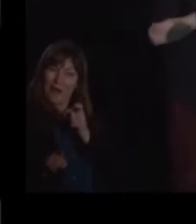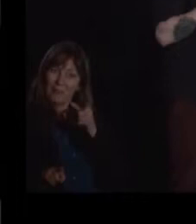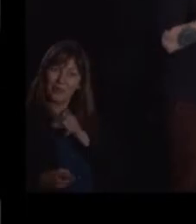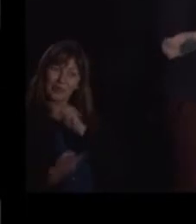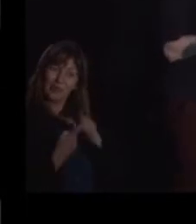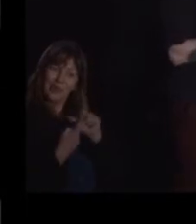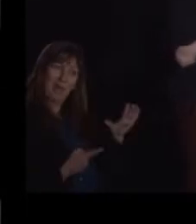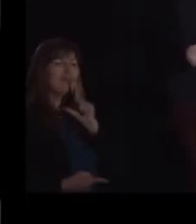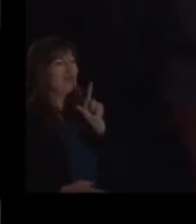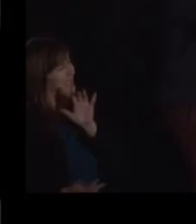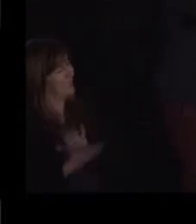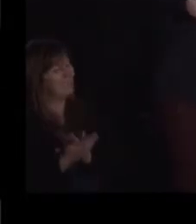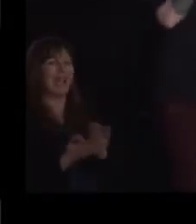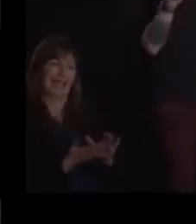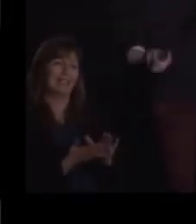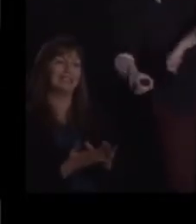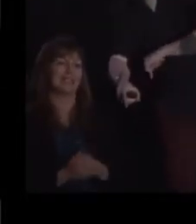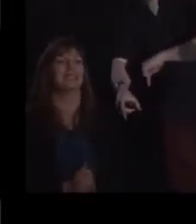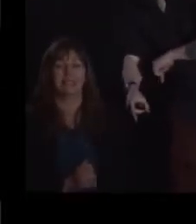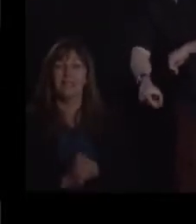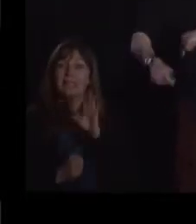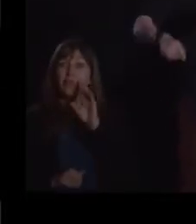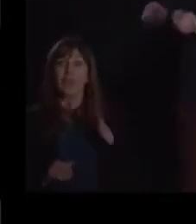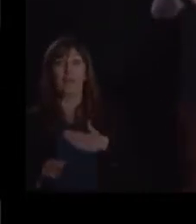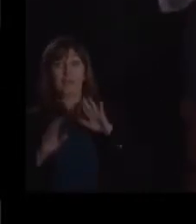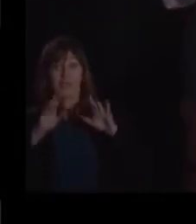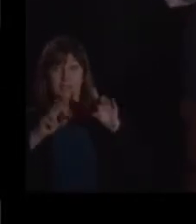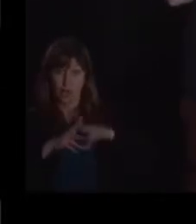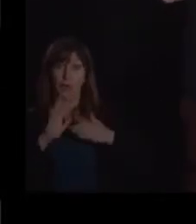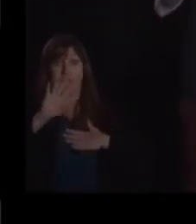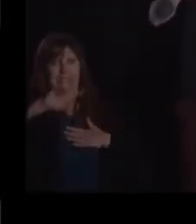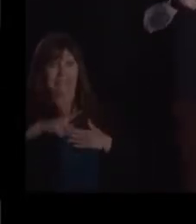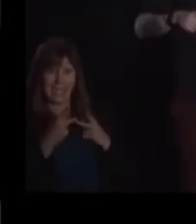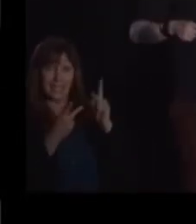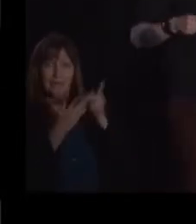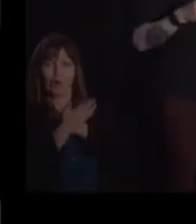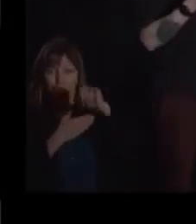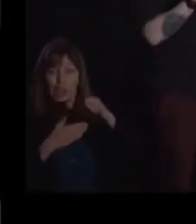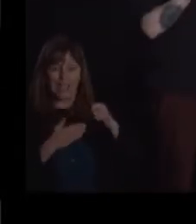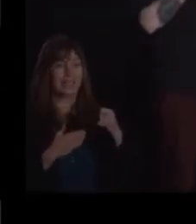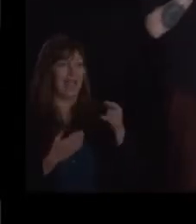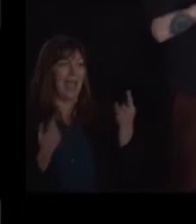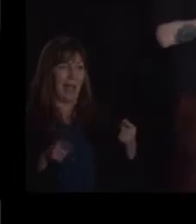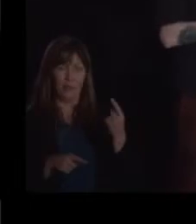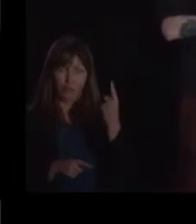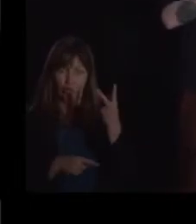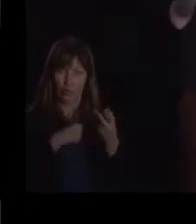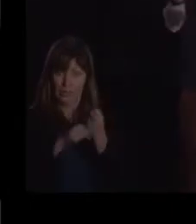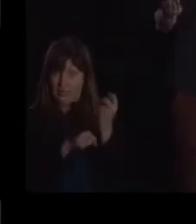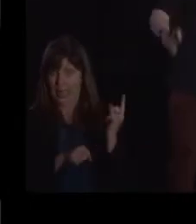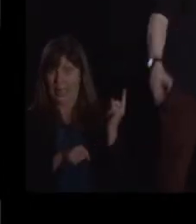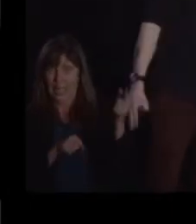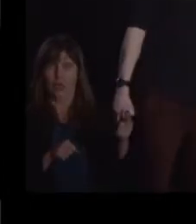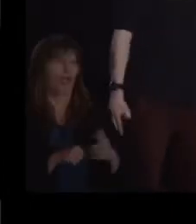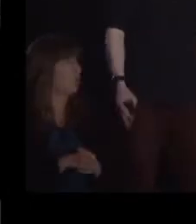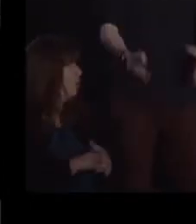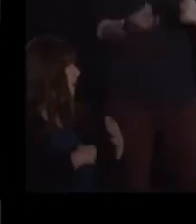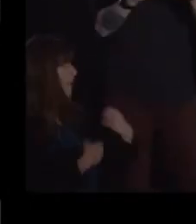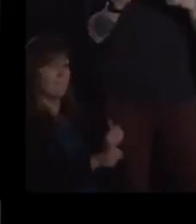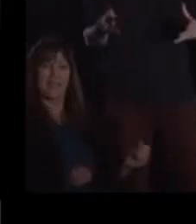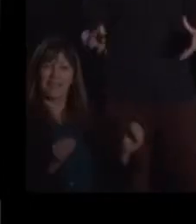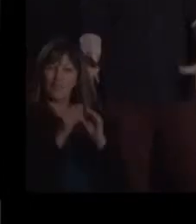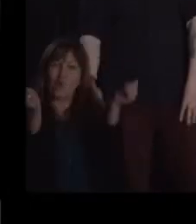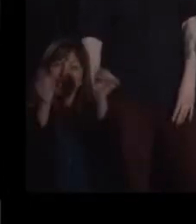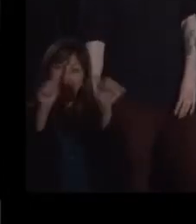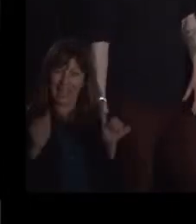really nice, and so that's sort of perpetuated. Then the second project, which is 2 years later, they're taking Shaun the Sheep, making giant statues, and I was